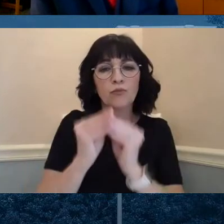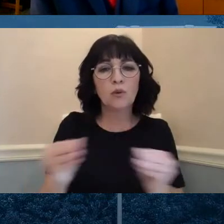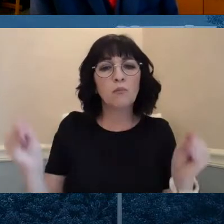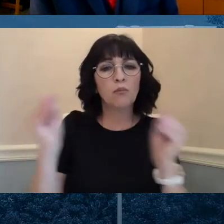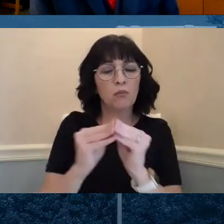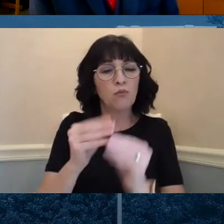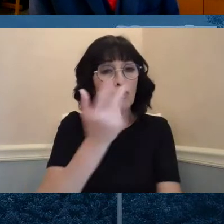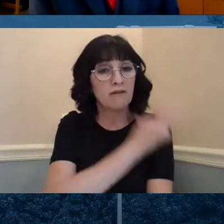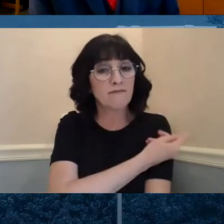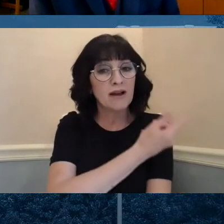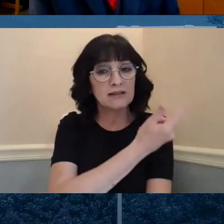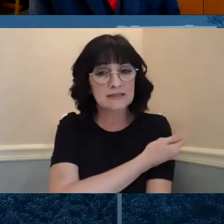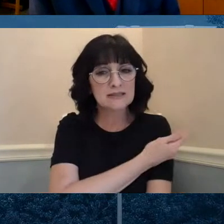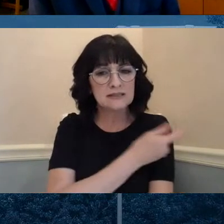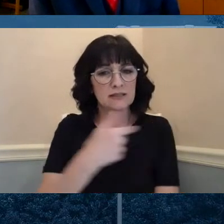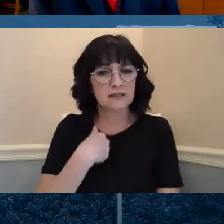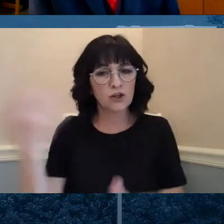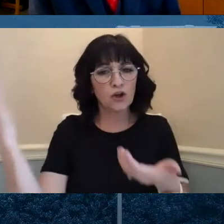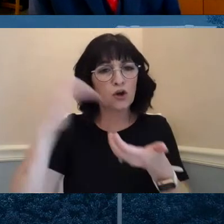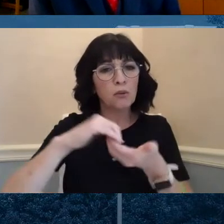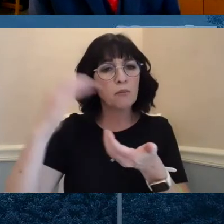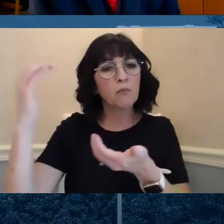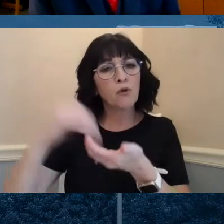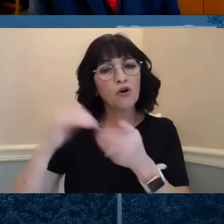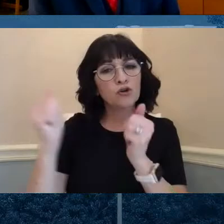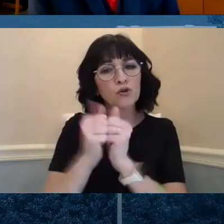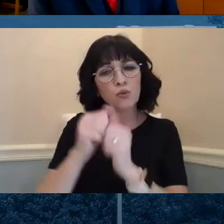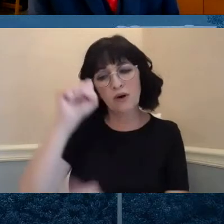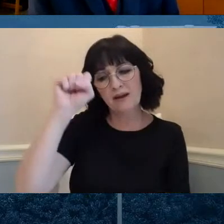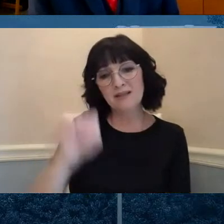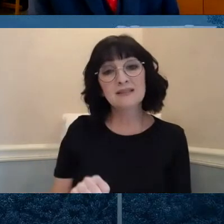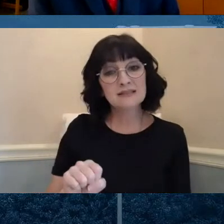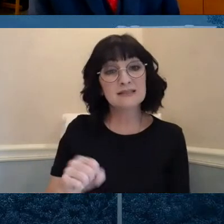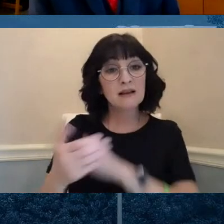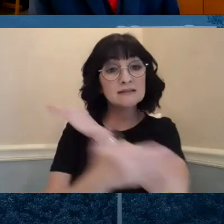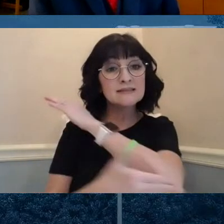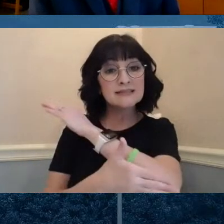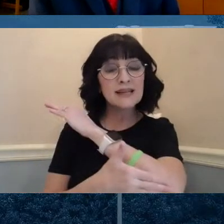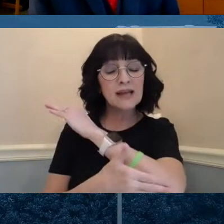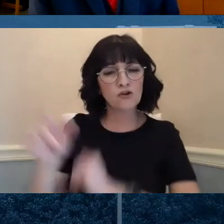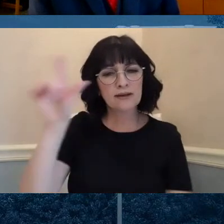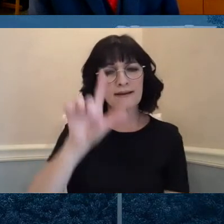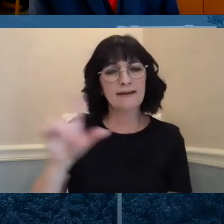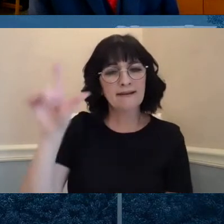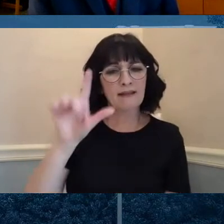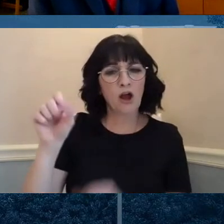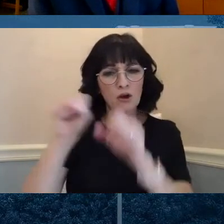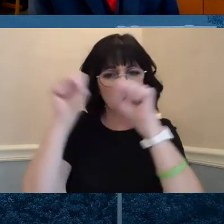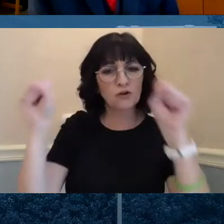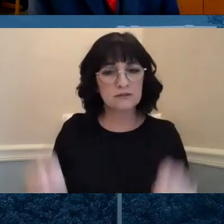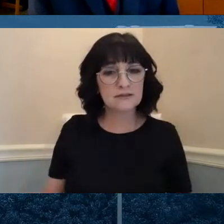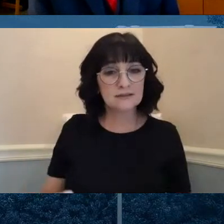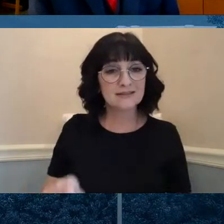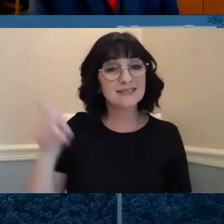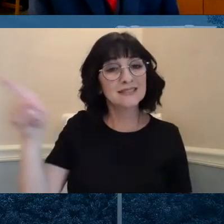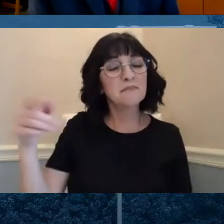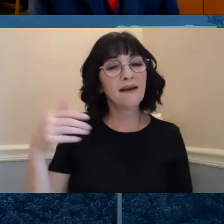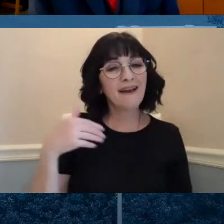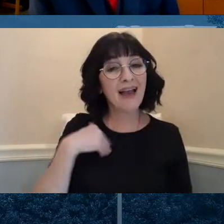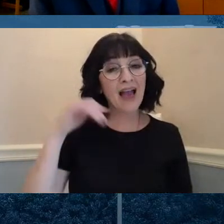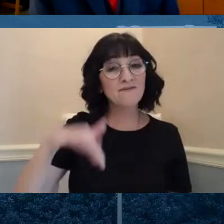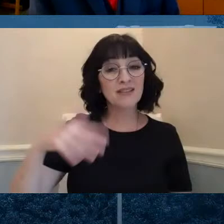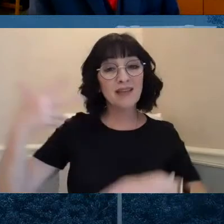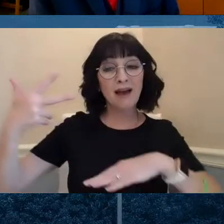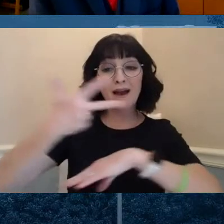arms, is we've partnered with the Sussex County library system. So they have a bookmobile that has been